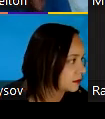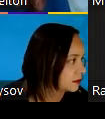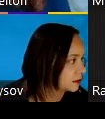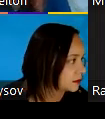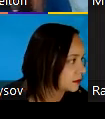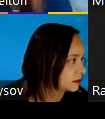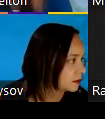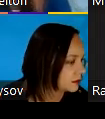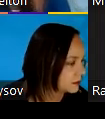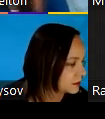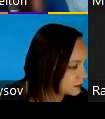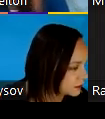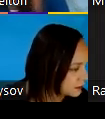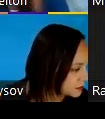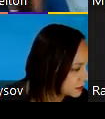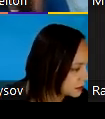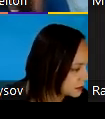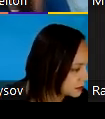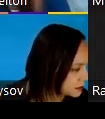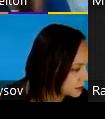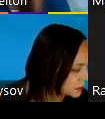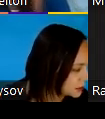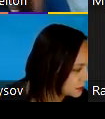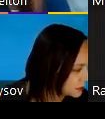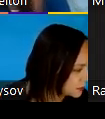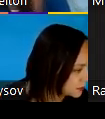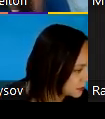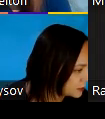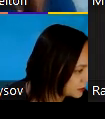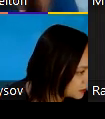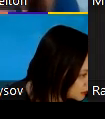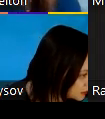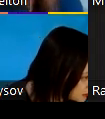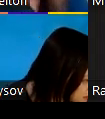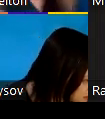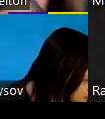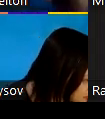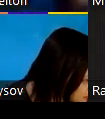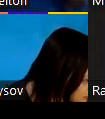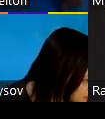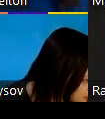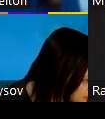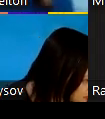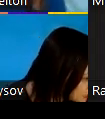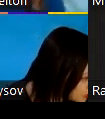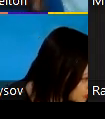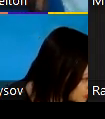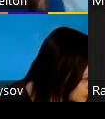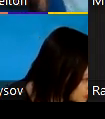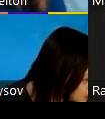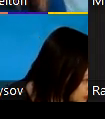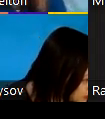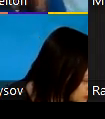Okay, does anybody have any objections to the minutes or any input to the minutes from September's meeting?